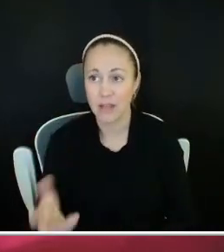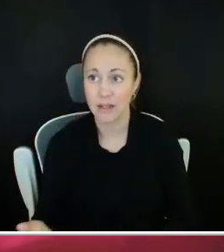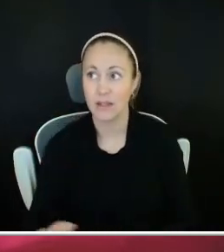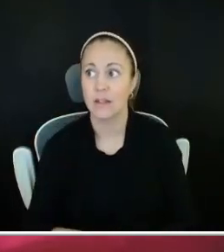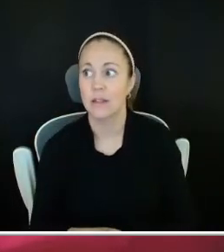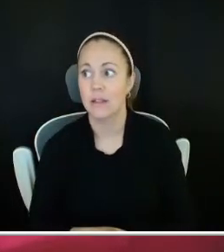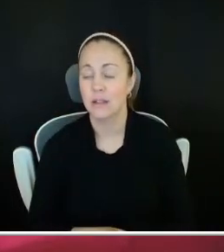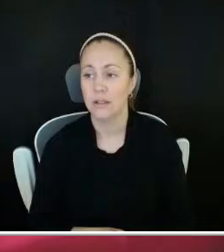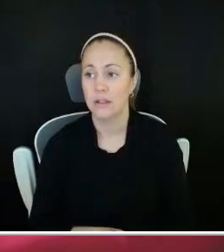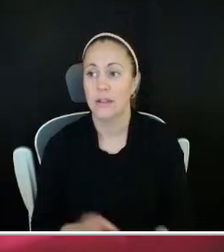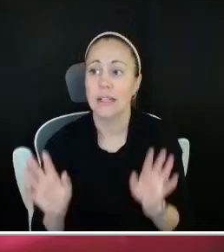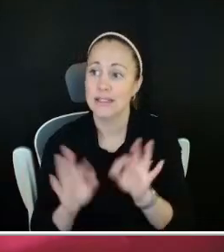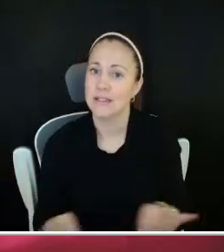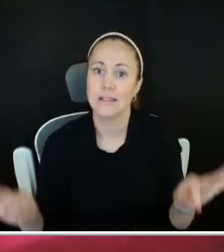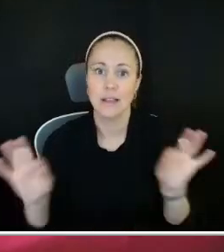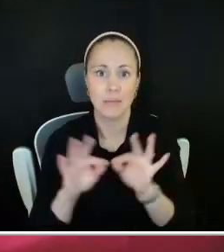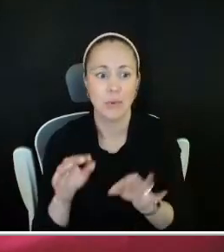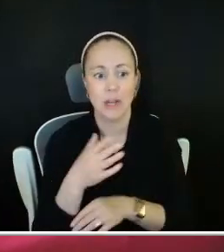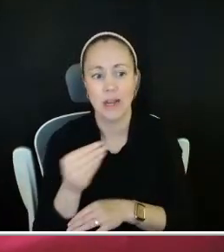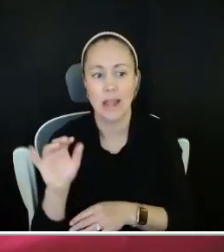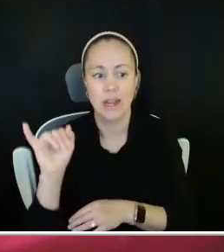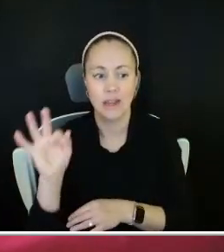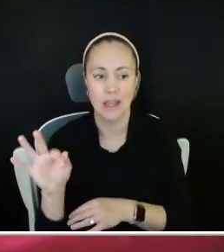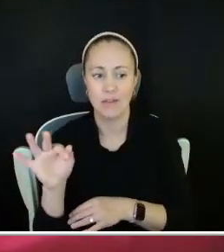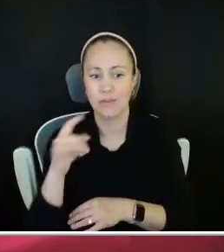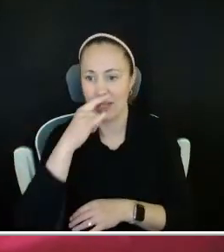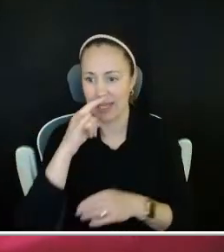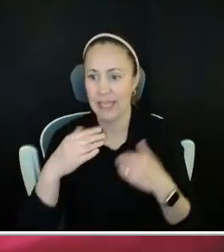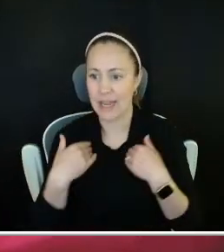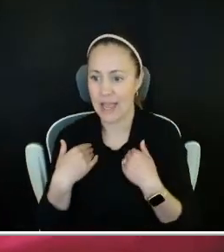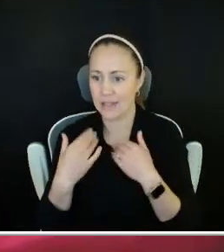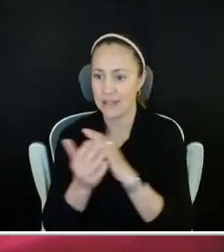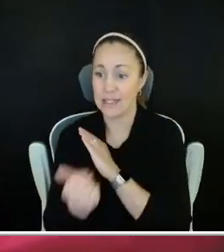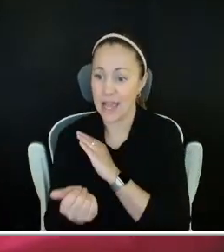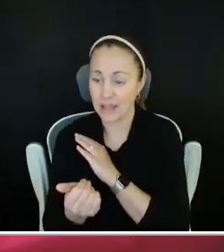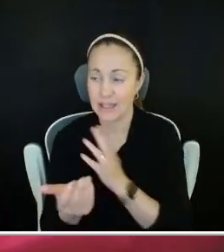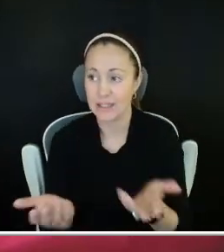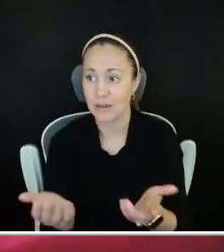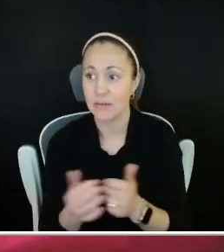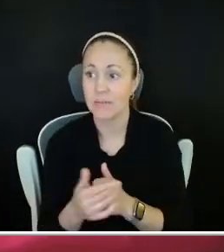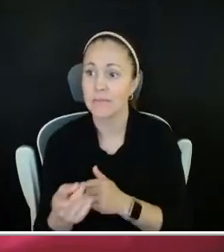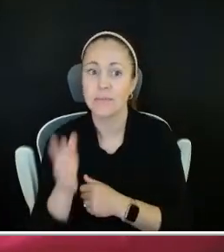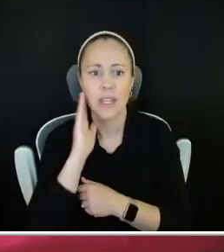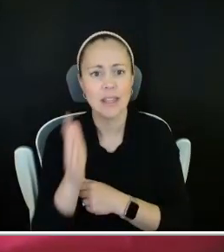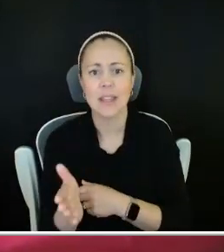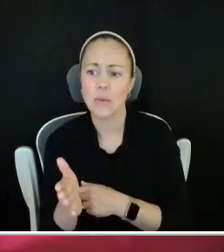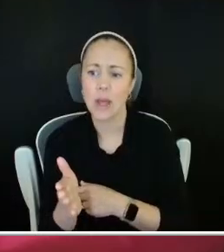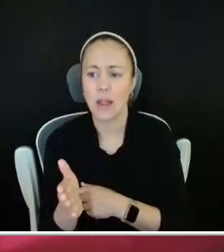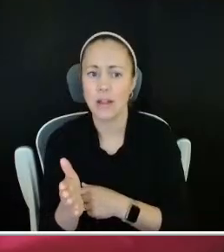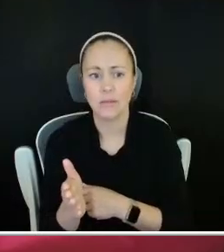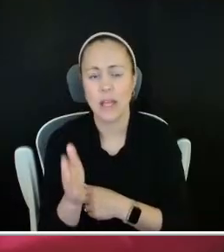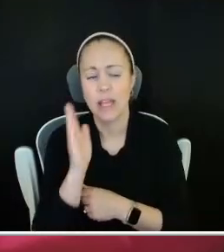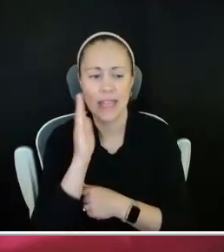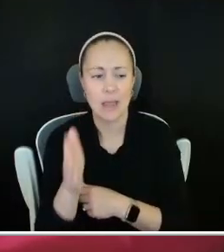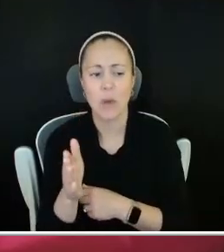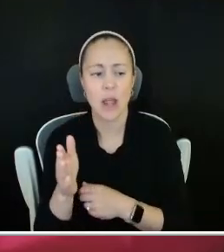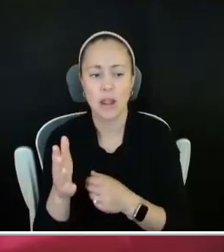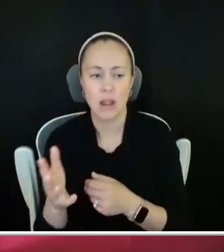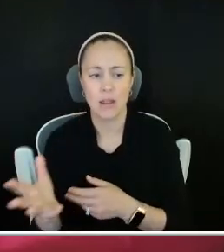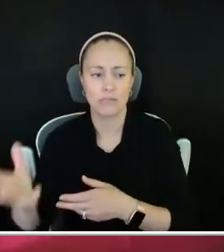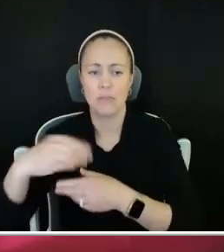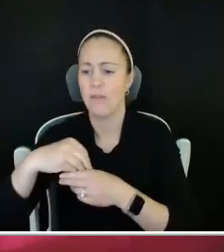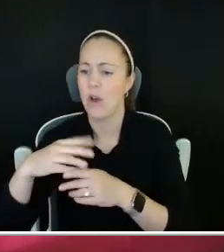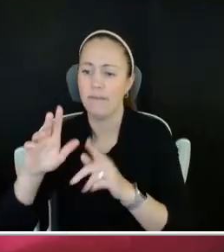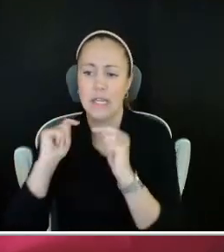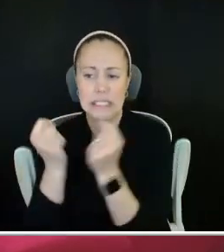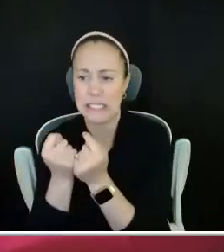know, if a kid has that talent, they're going to find him or her.